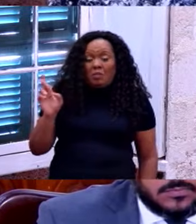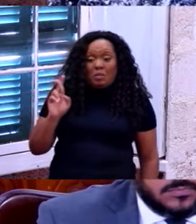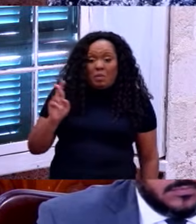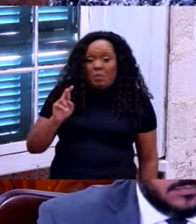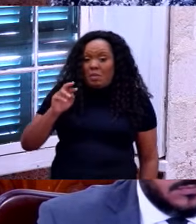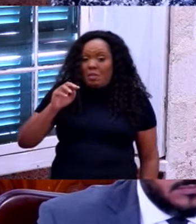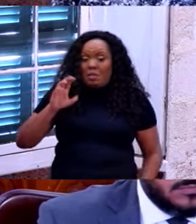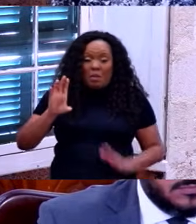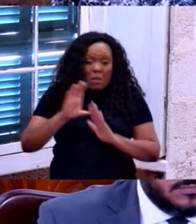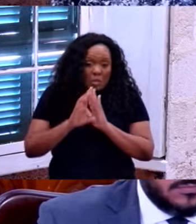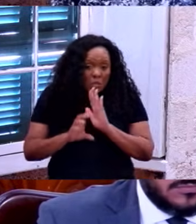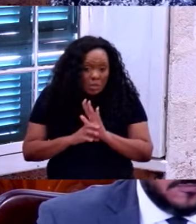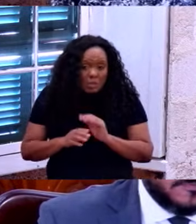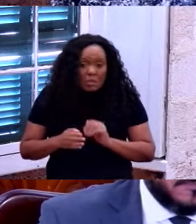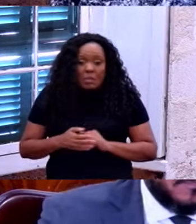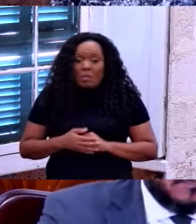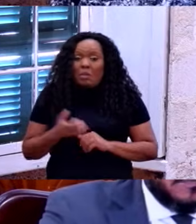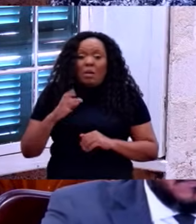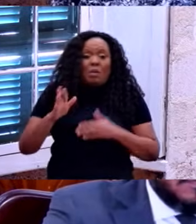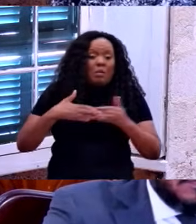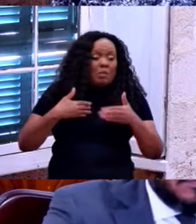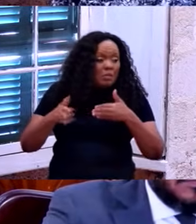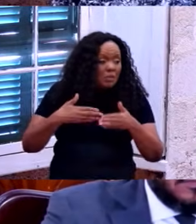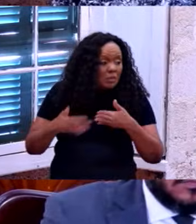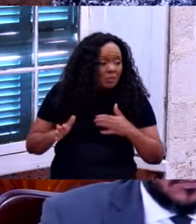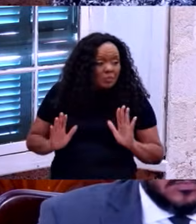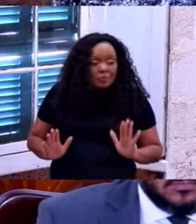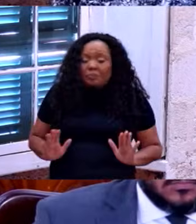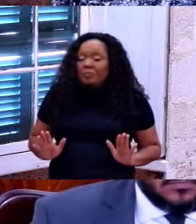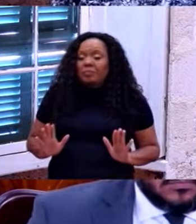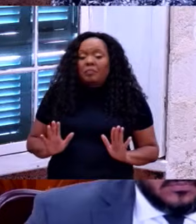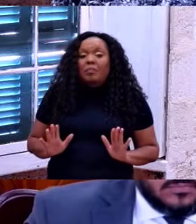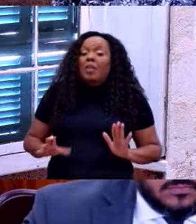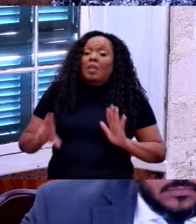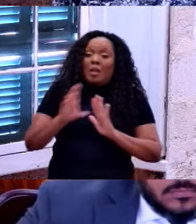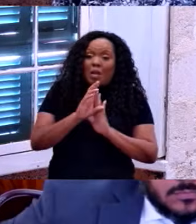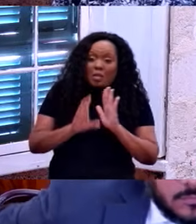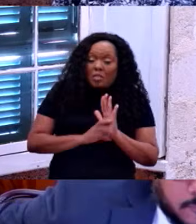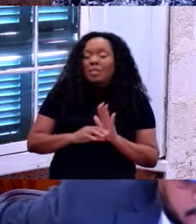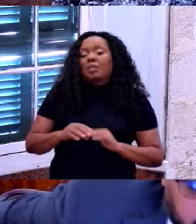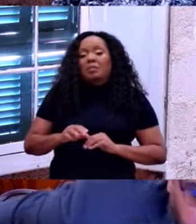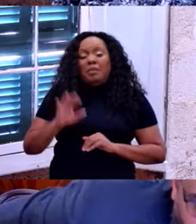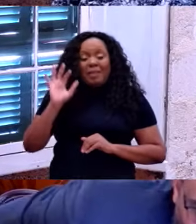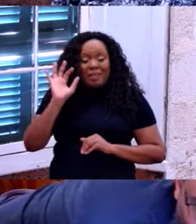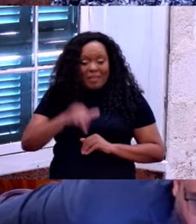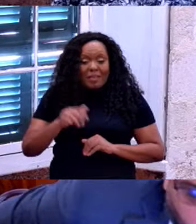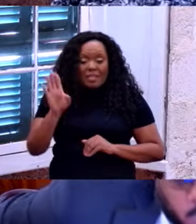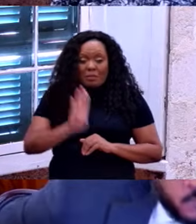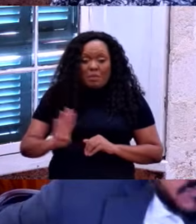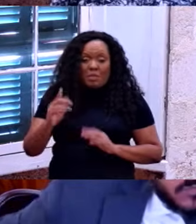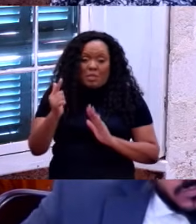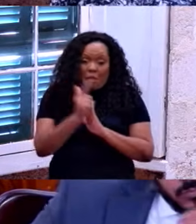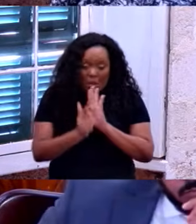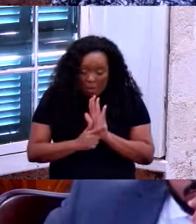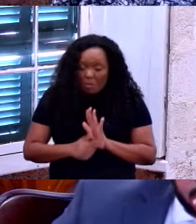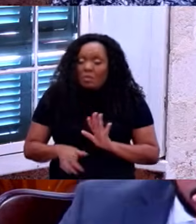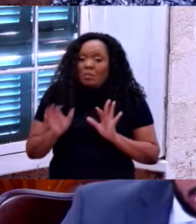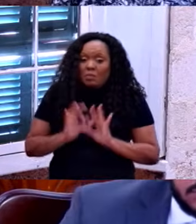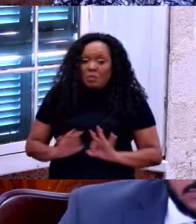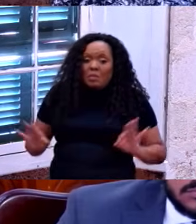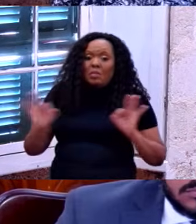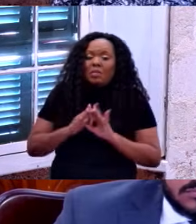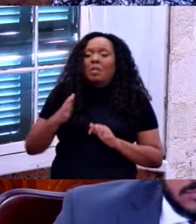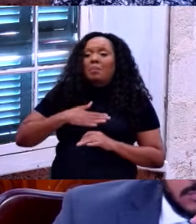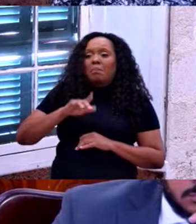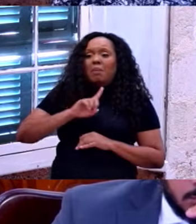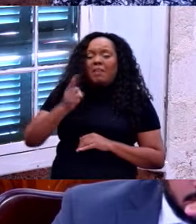if it's a constitution, it is the ultimate law of Barbados. It is not something to be trifled with. So that is my first question.